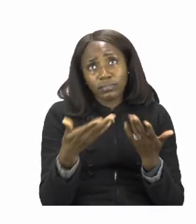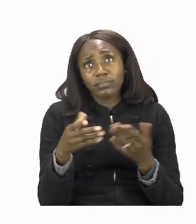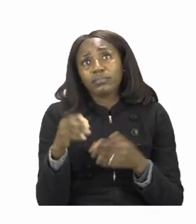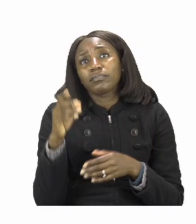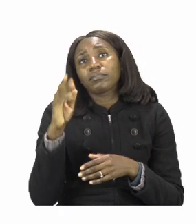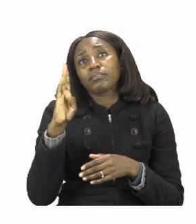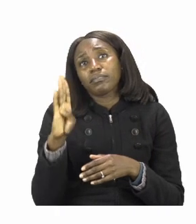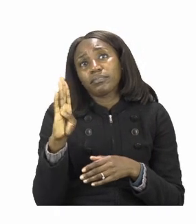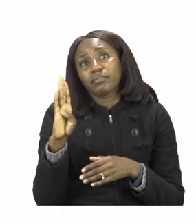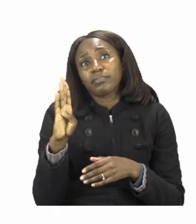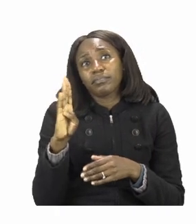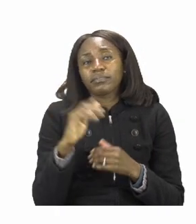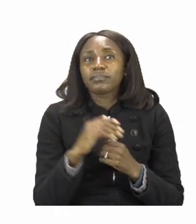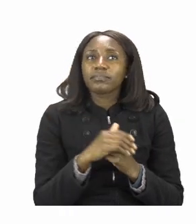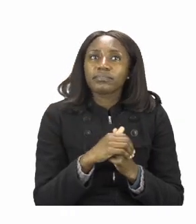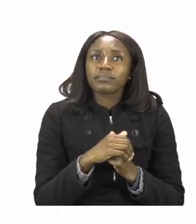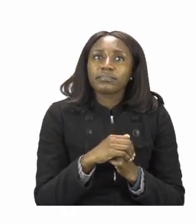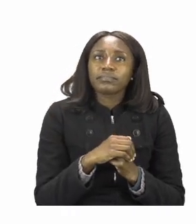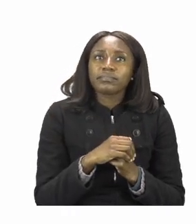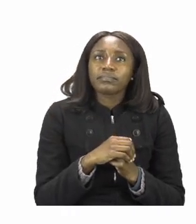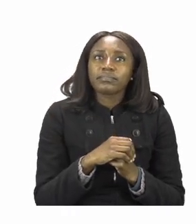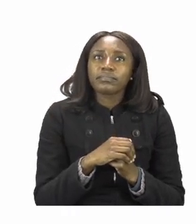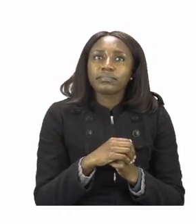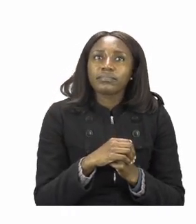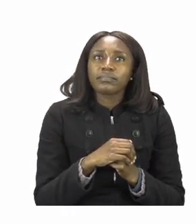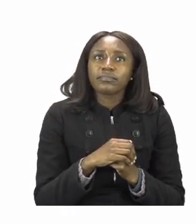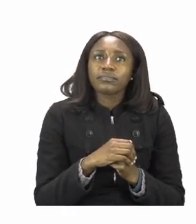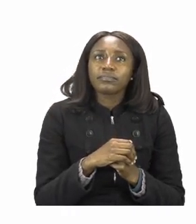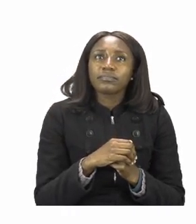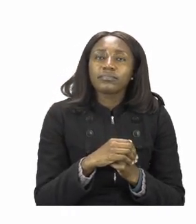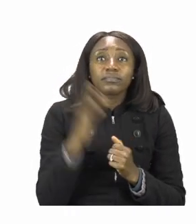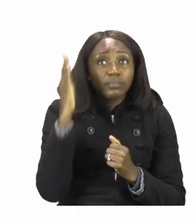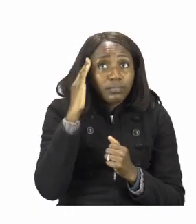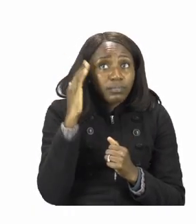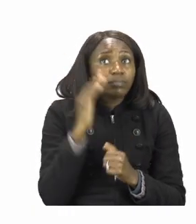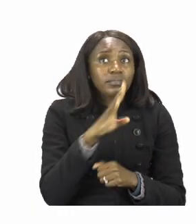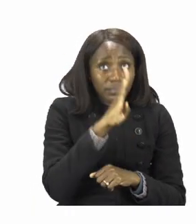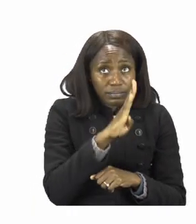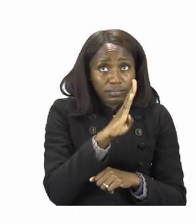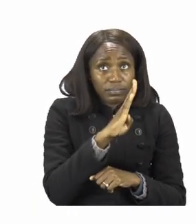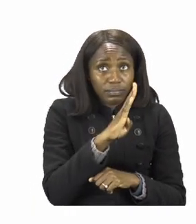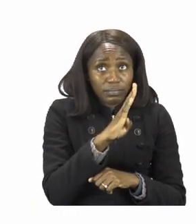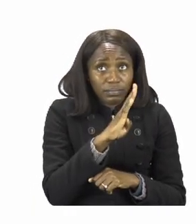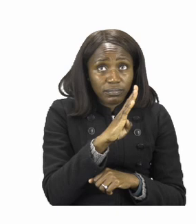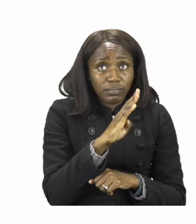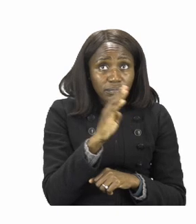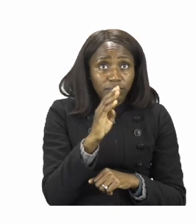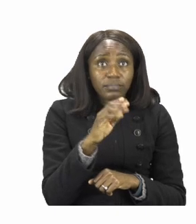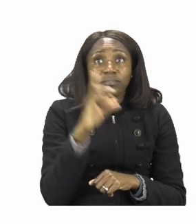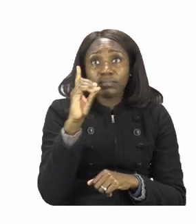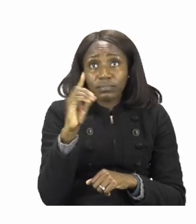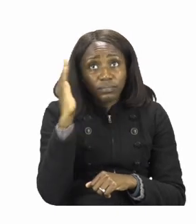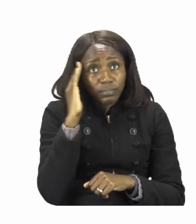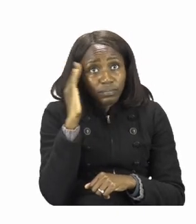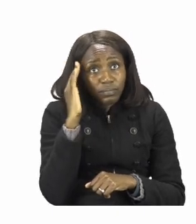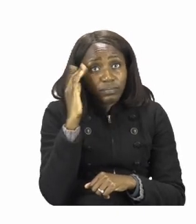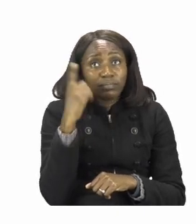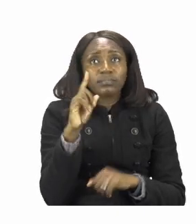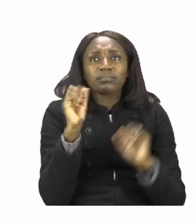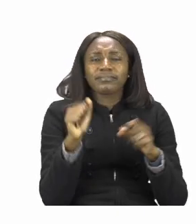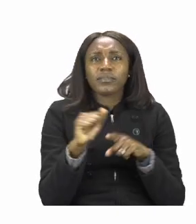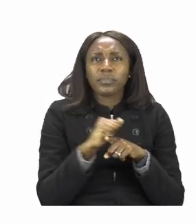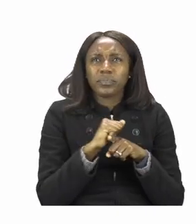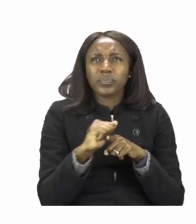B. Now, we already know what D and B look like, but we need to keep on practicing